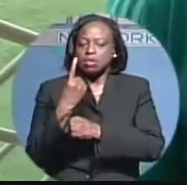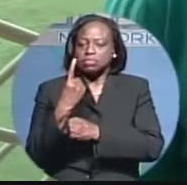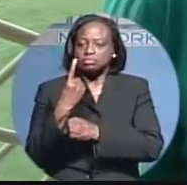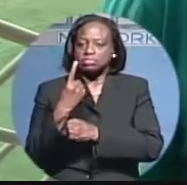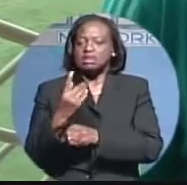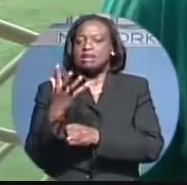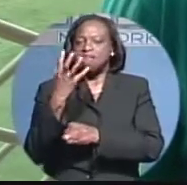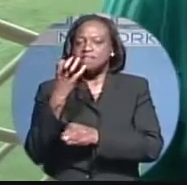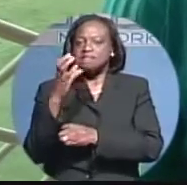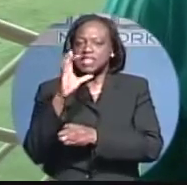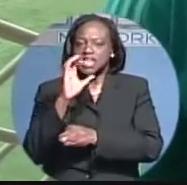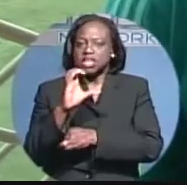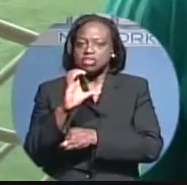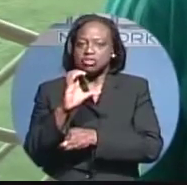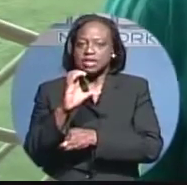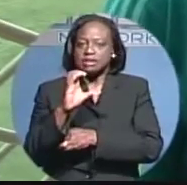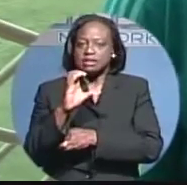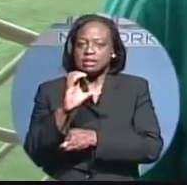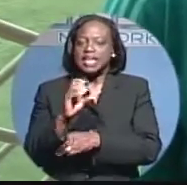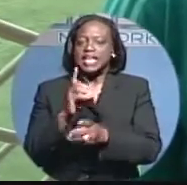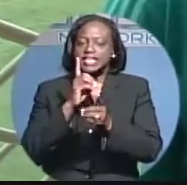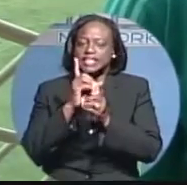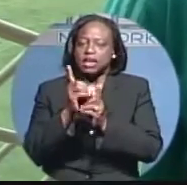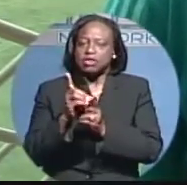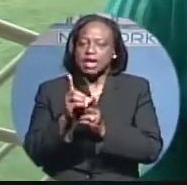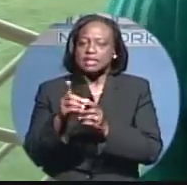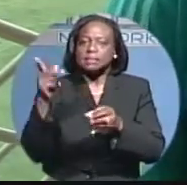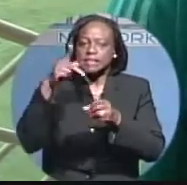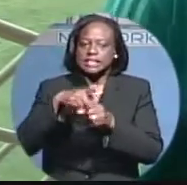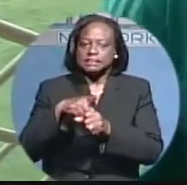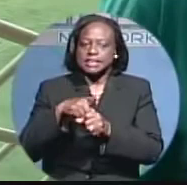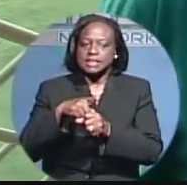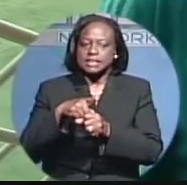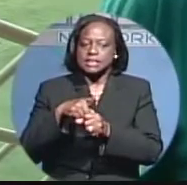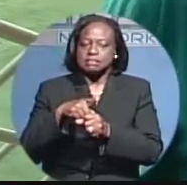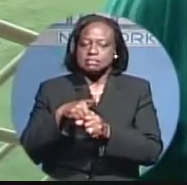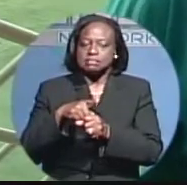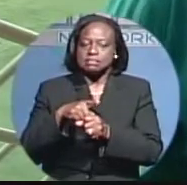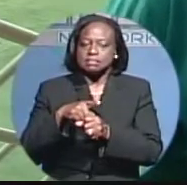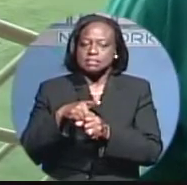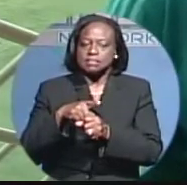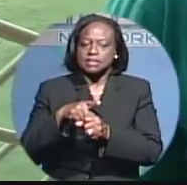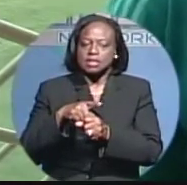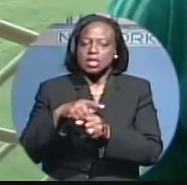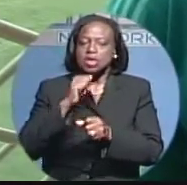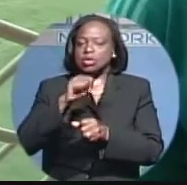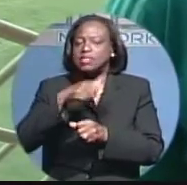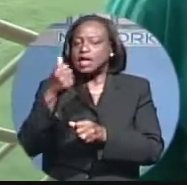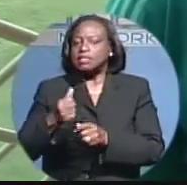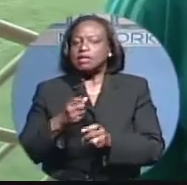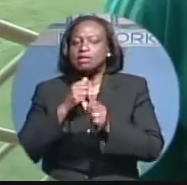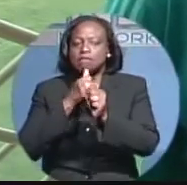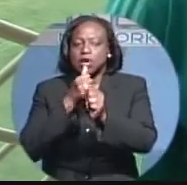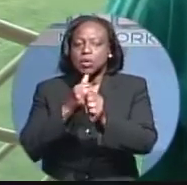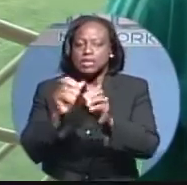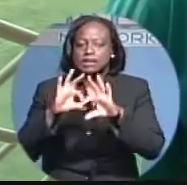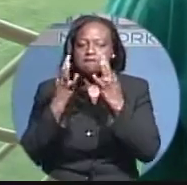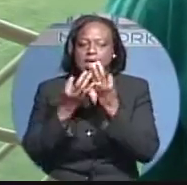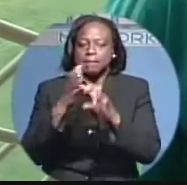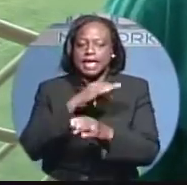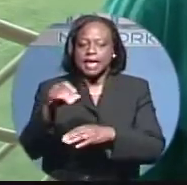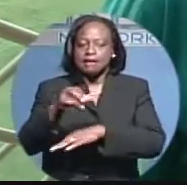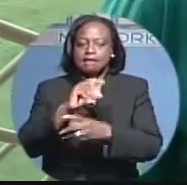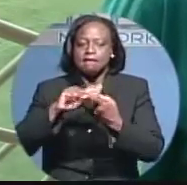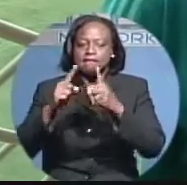probably 1,500 direct participants, right? That does not take into consideration the other followers, family and friends, right? And so you're talking